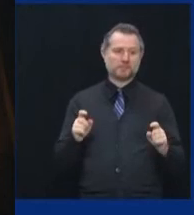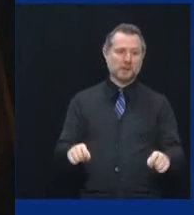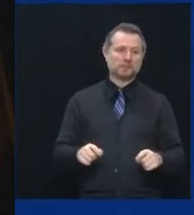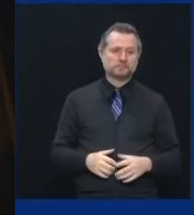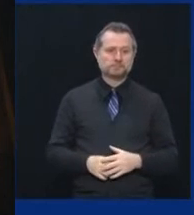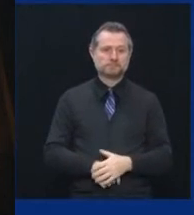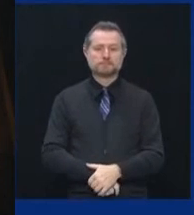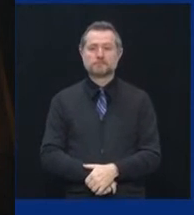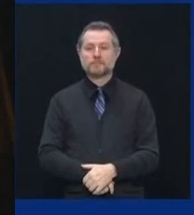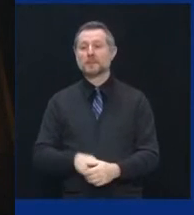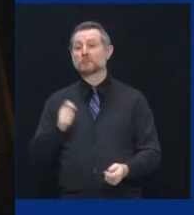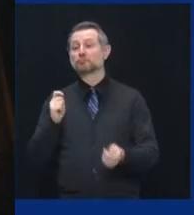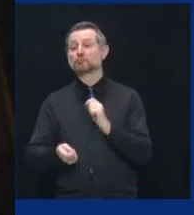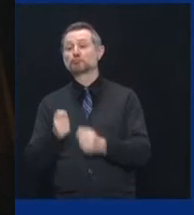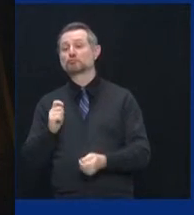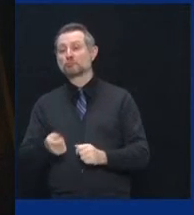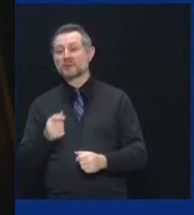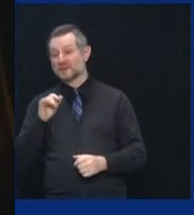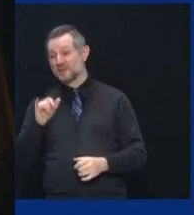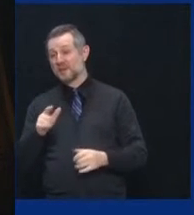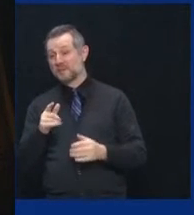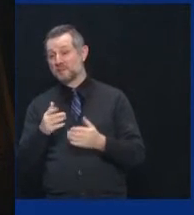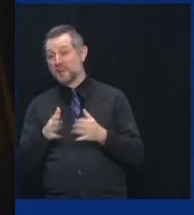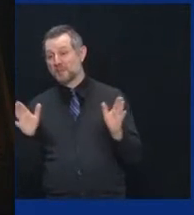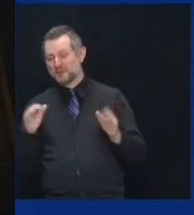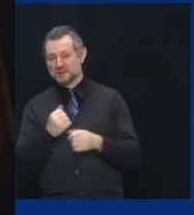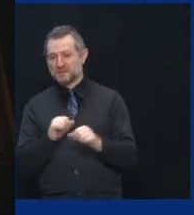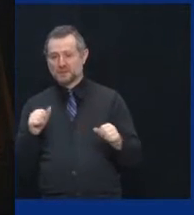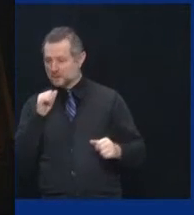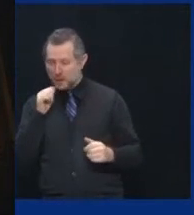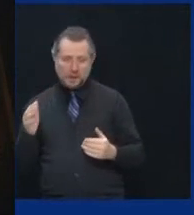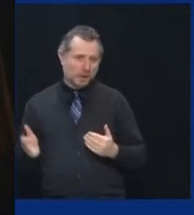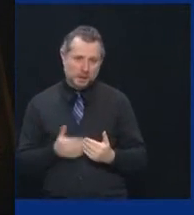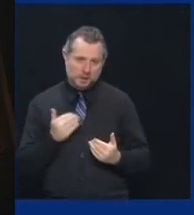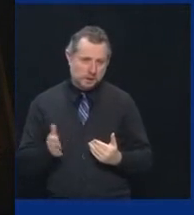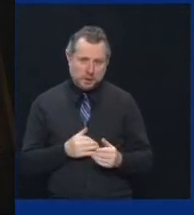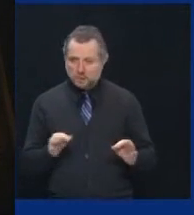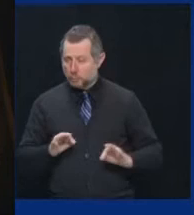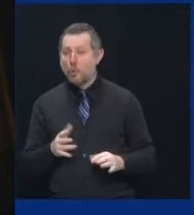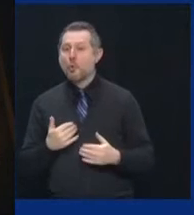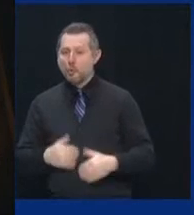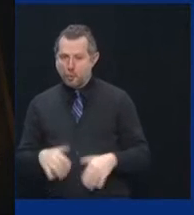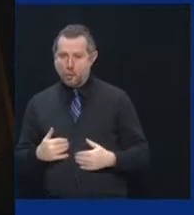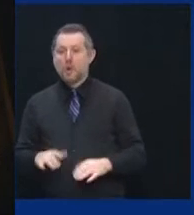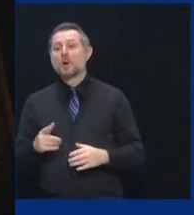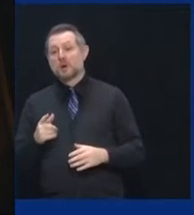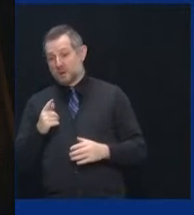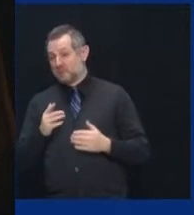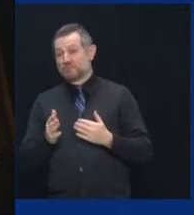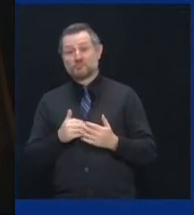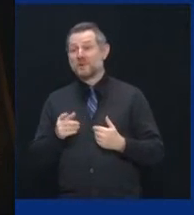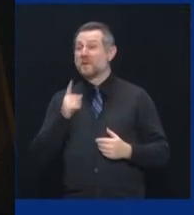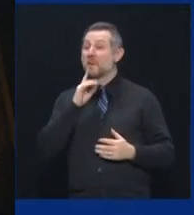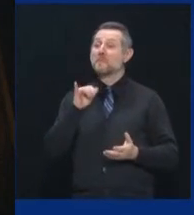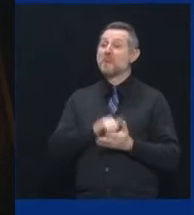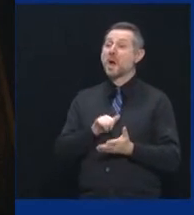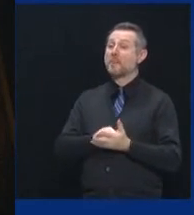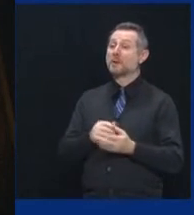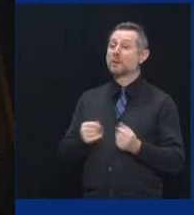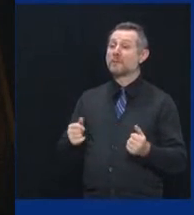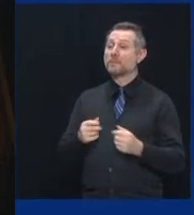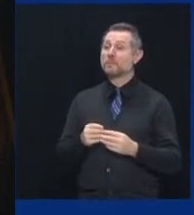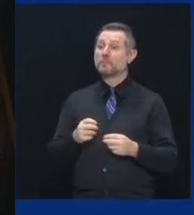Reforming public safety is hard, but in life, we will never solve a problem that we refuse